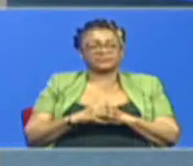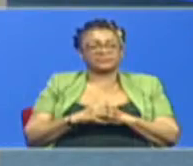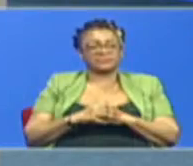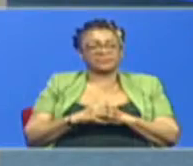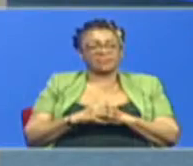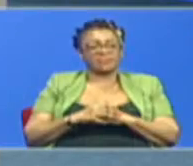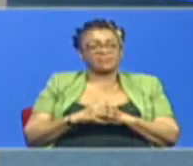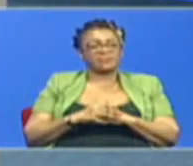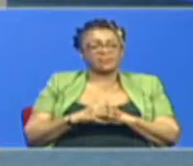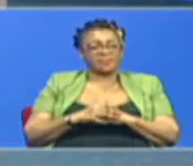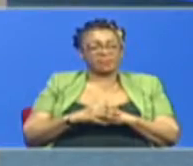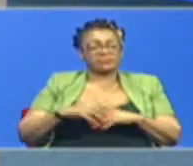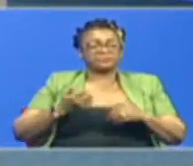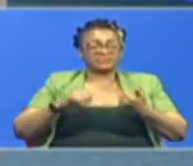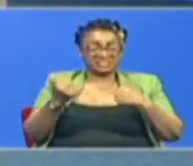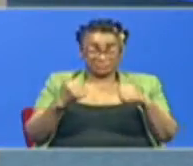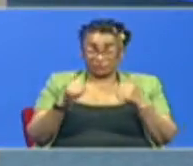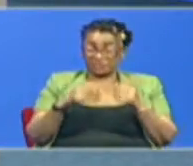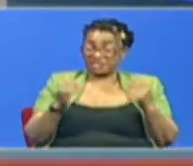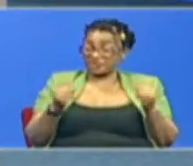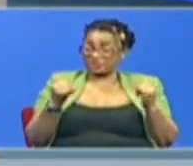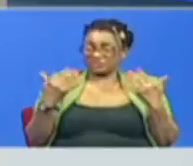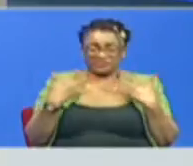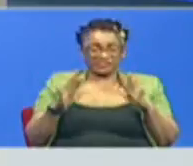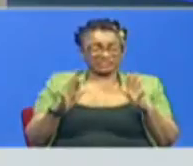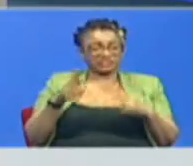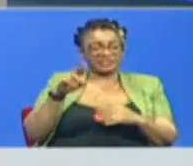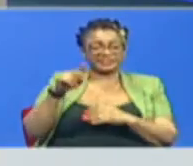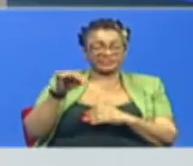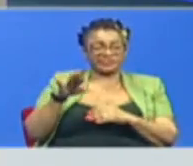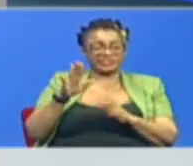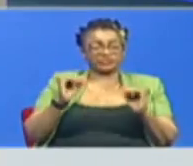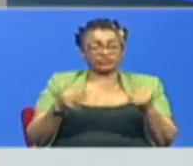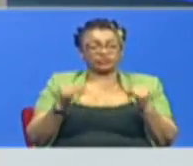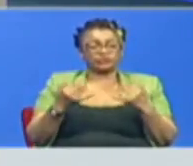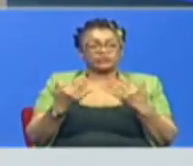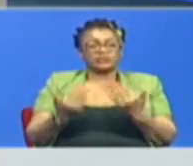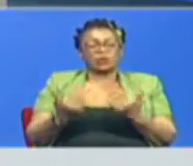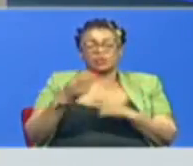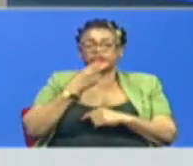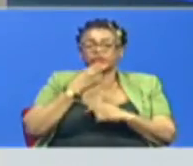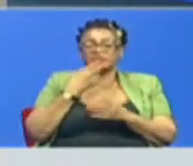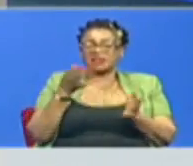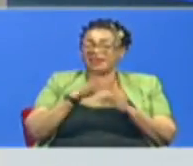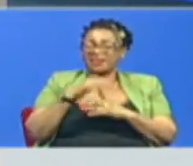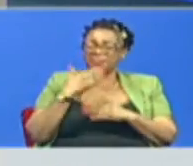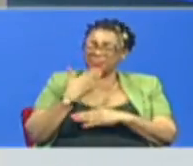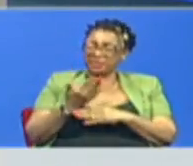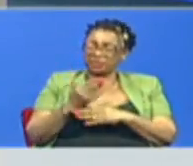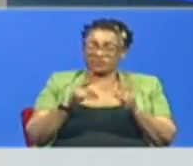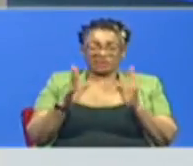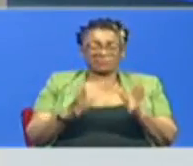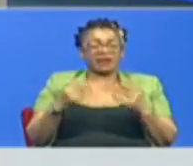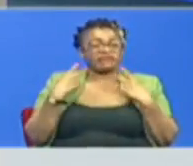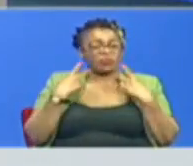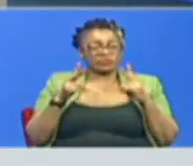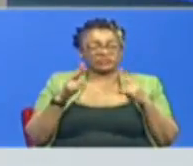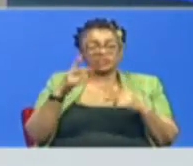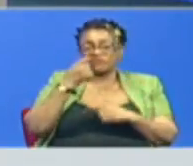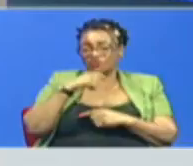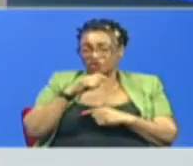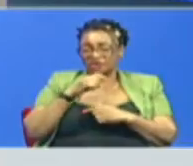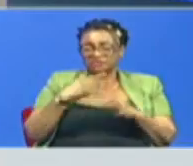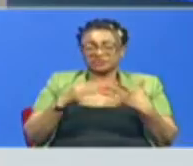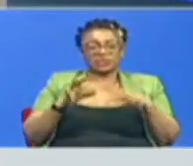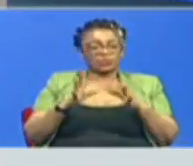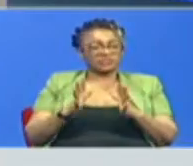All right, and the sports news does it for NTV tonight on this Tuesday night. Thanks very much for watching. Flora Atieno has been our